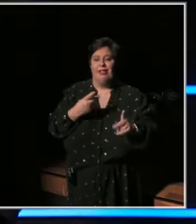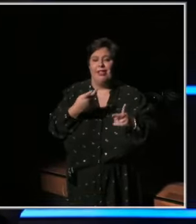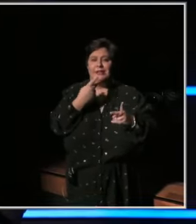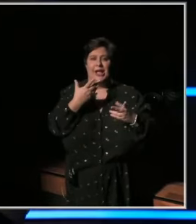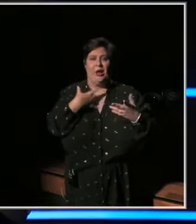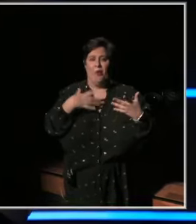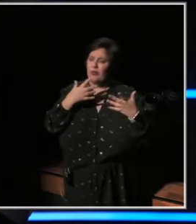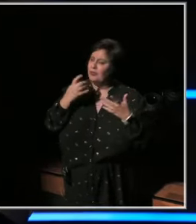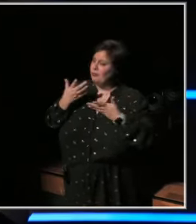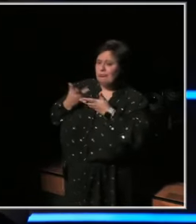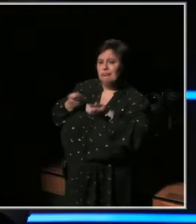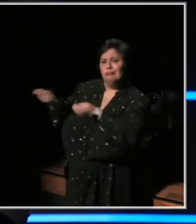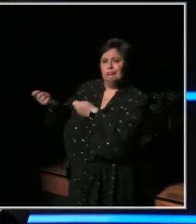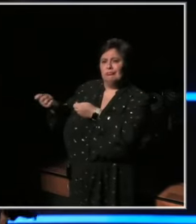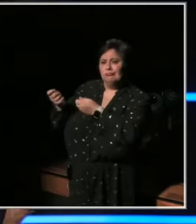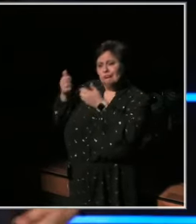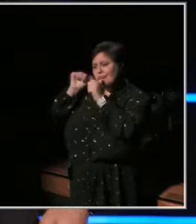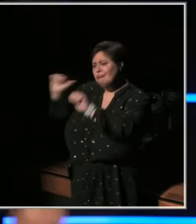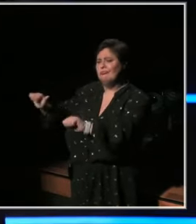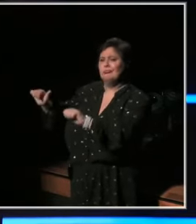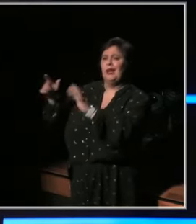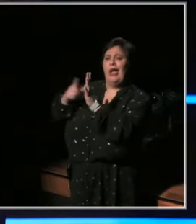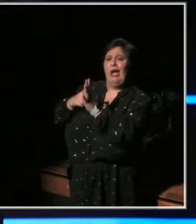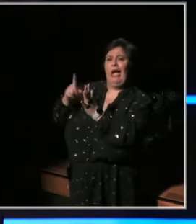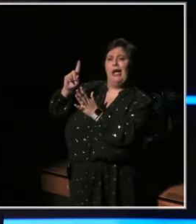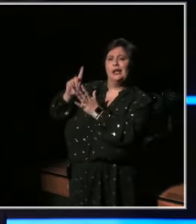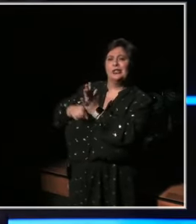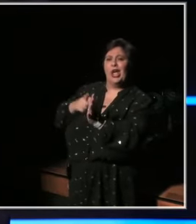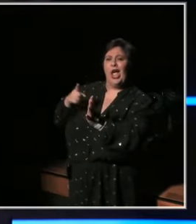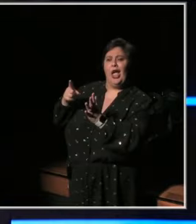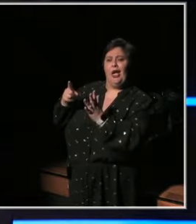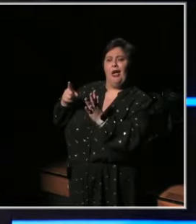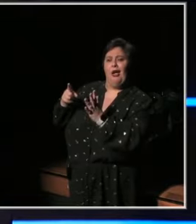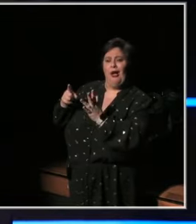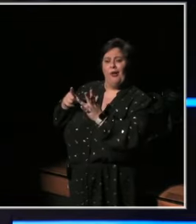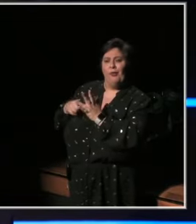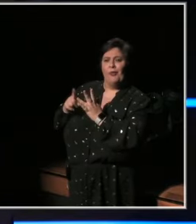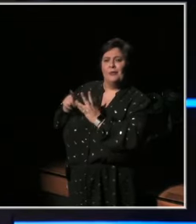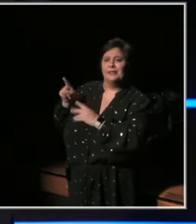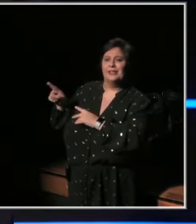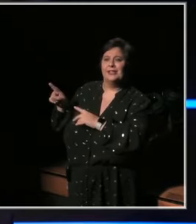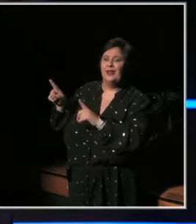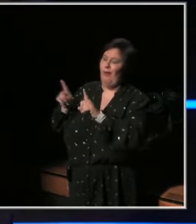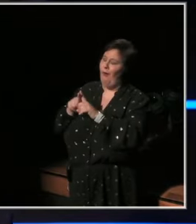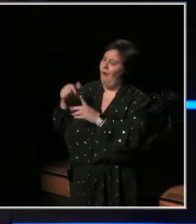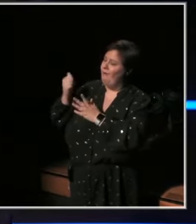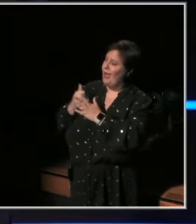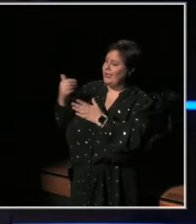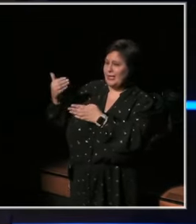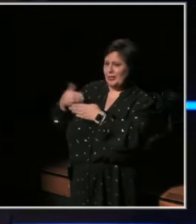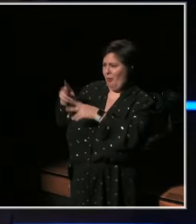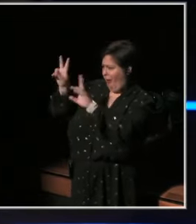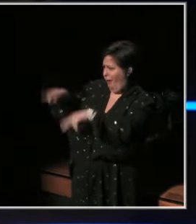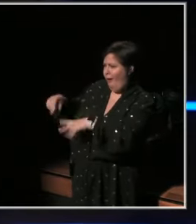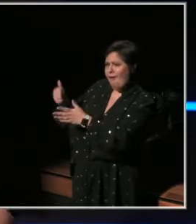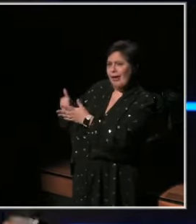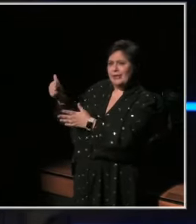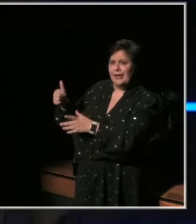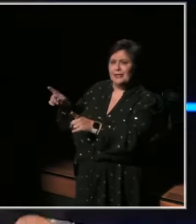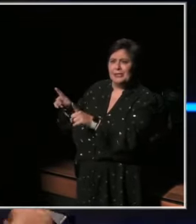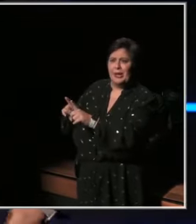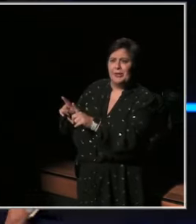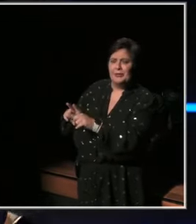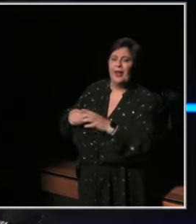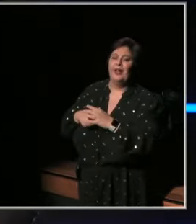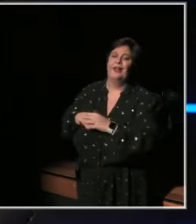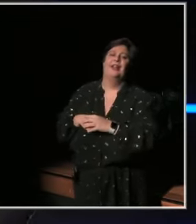some love to our hosts, AJ and Rosie. Not only did a stellar job, looking fabulous over there